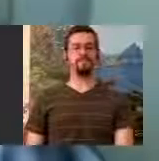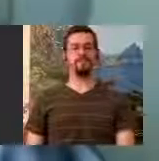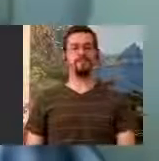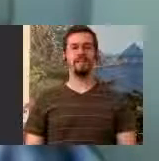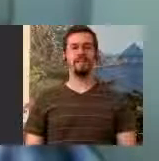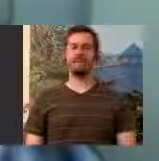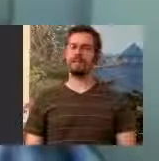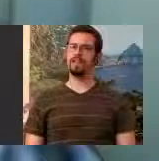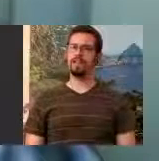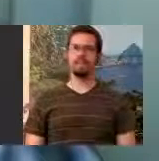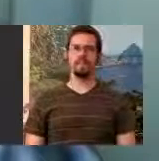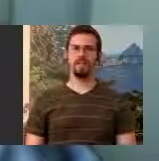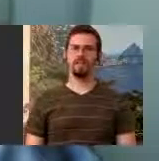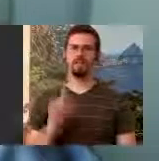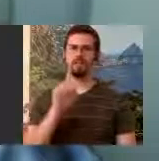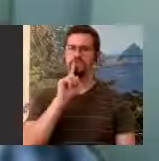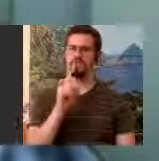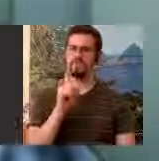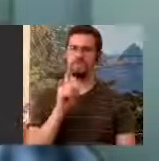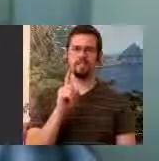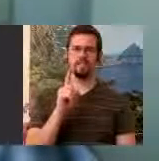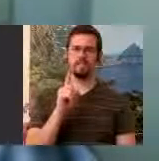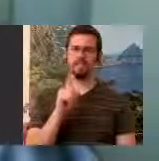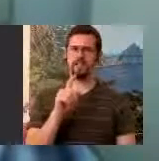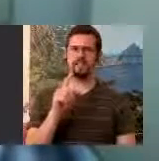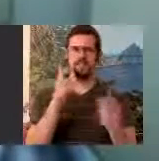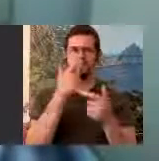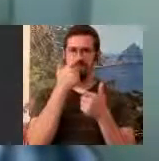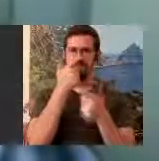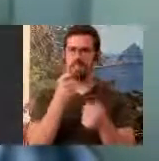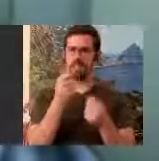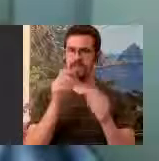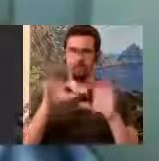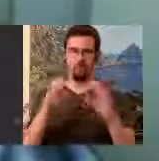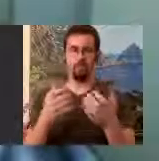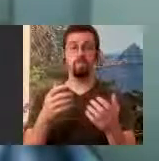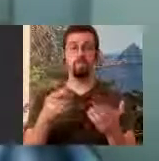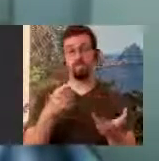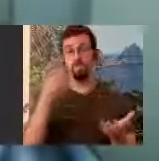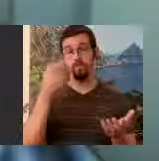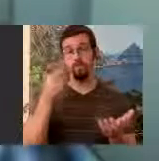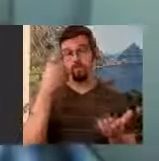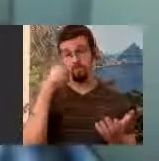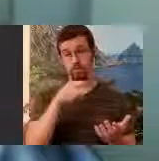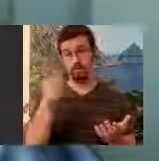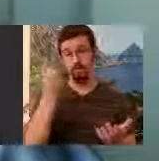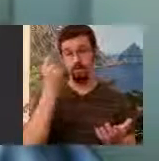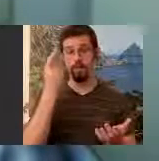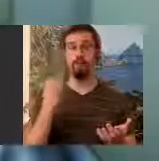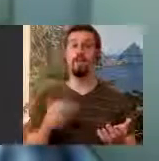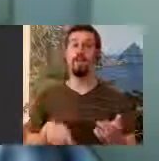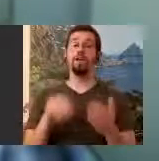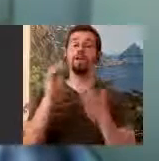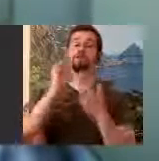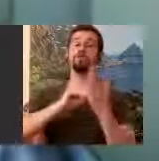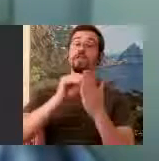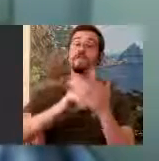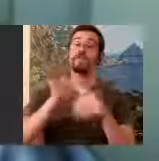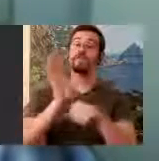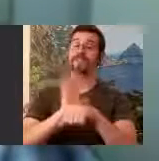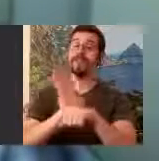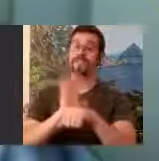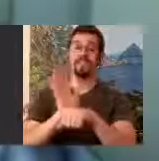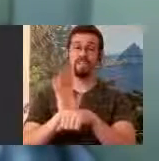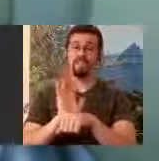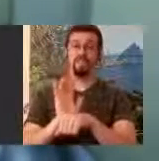really fascinating because, just so you know, in the past, transcribing videos started out